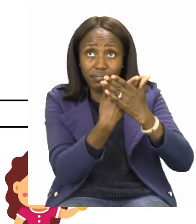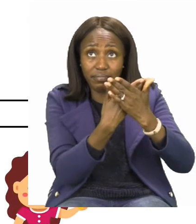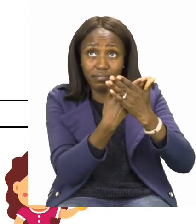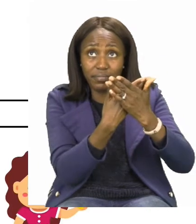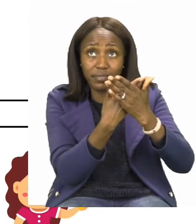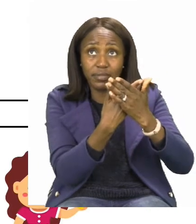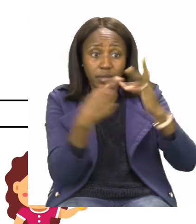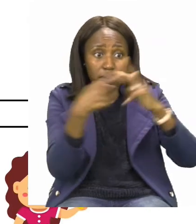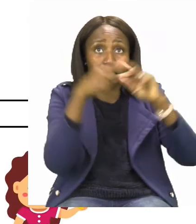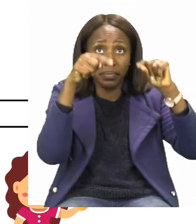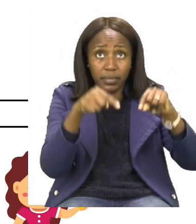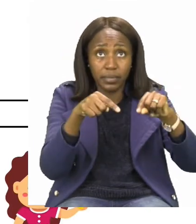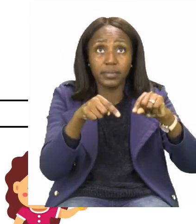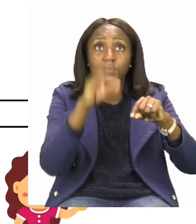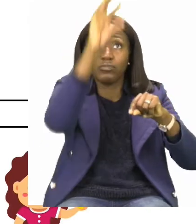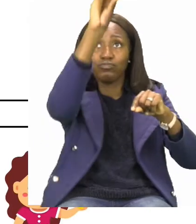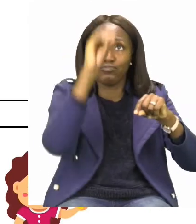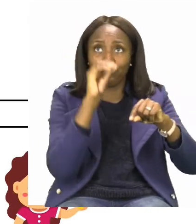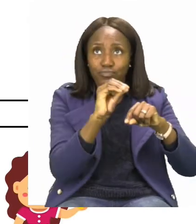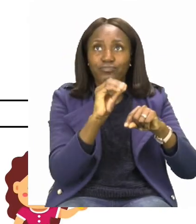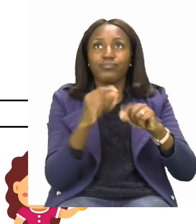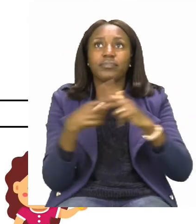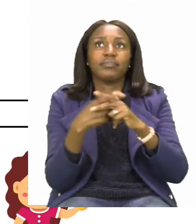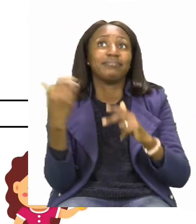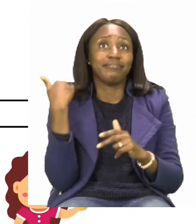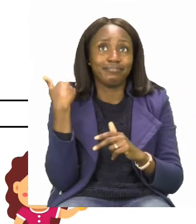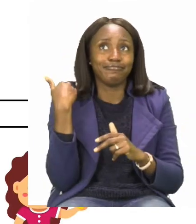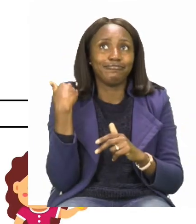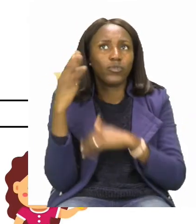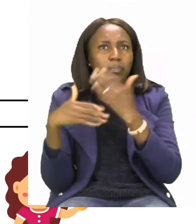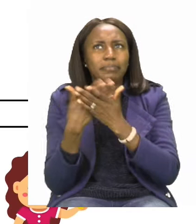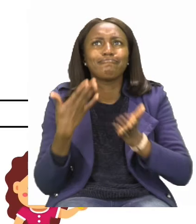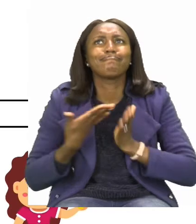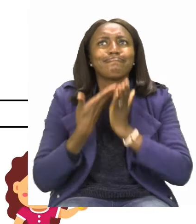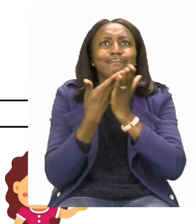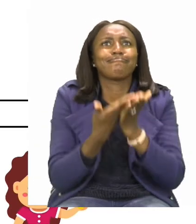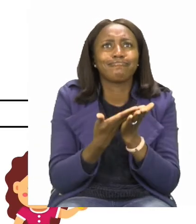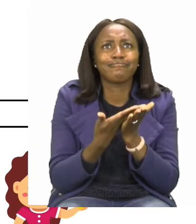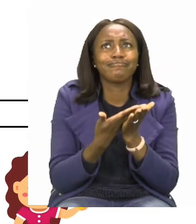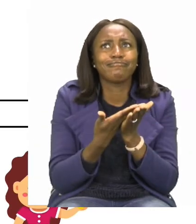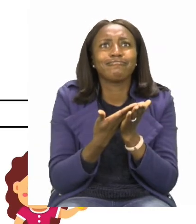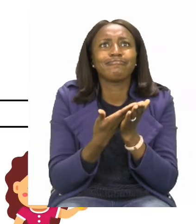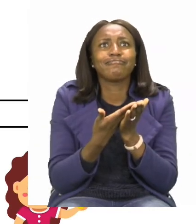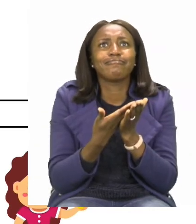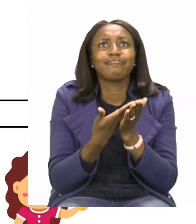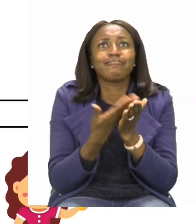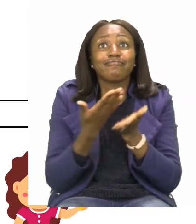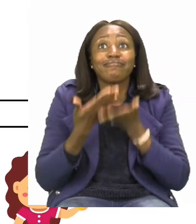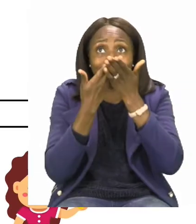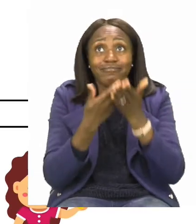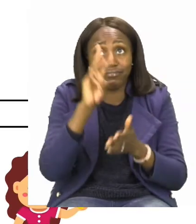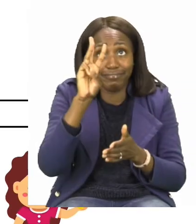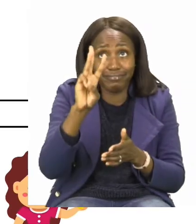matching word. Now you can see that we have the pictures to help us. So I'm only going to do 3 with you, and